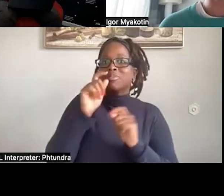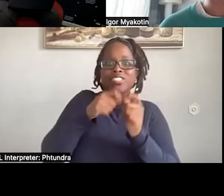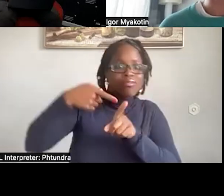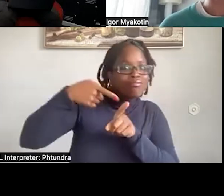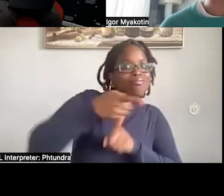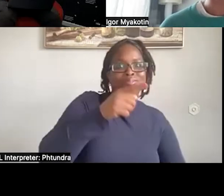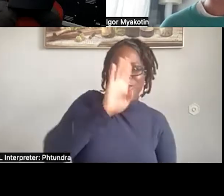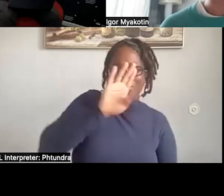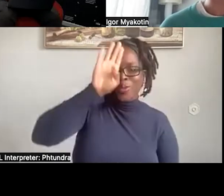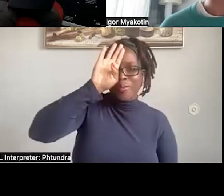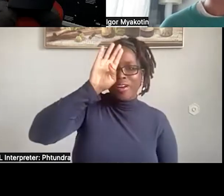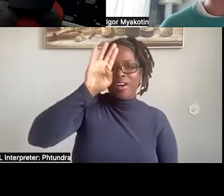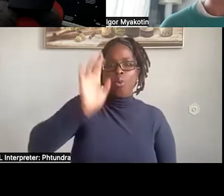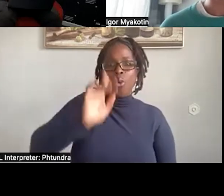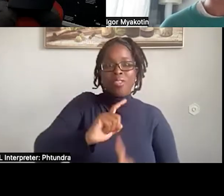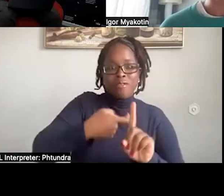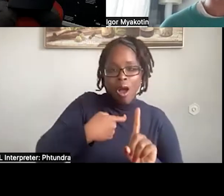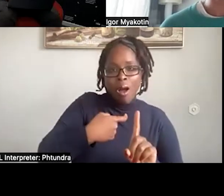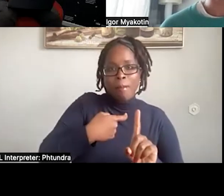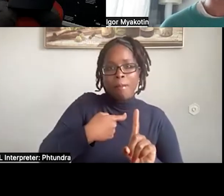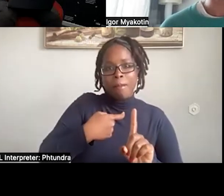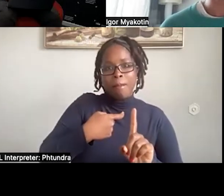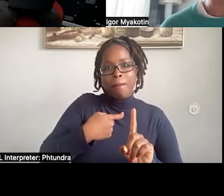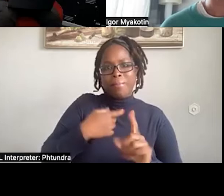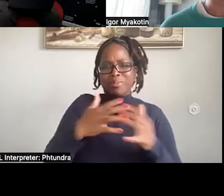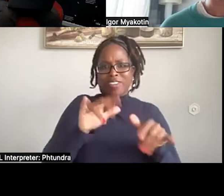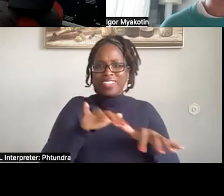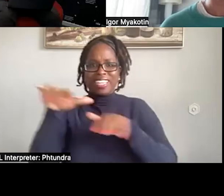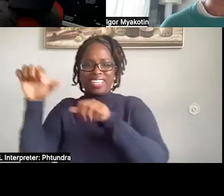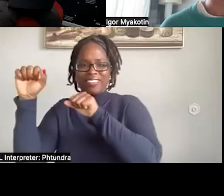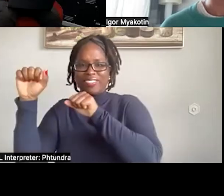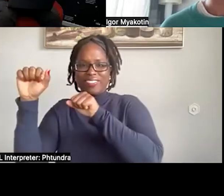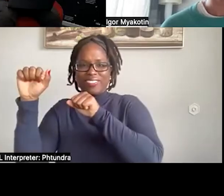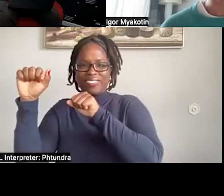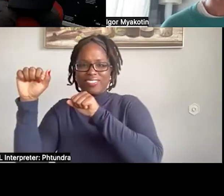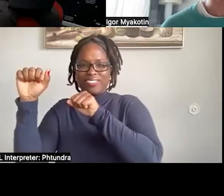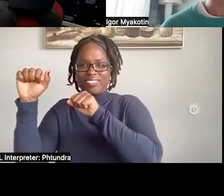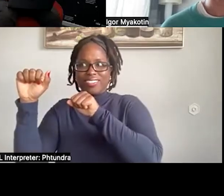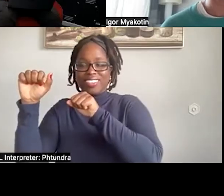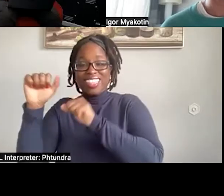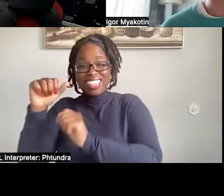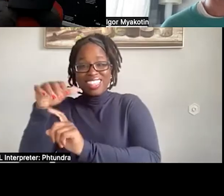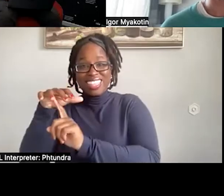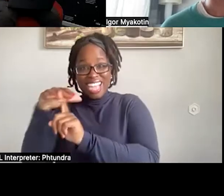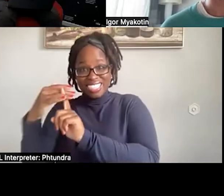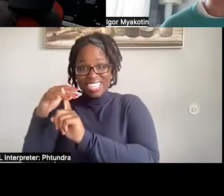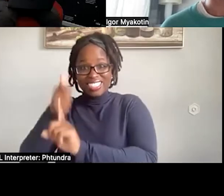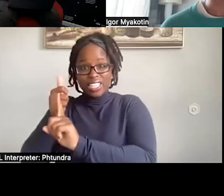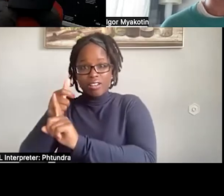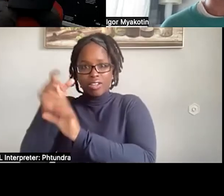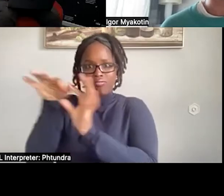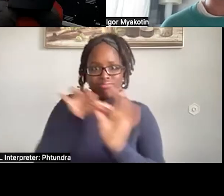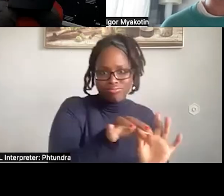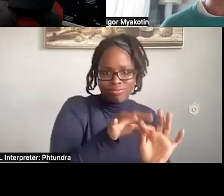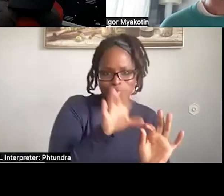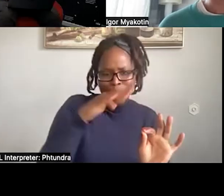territory where they are living, the film always comes back to Cuba by referencing themselves or